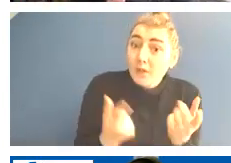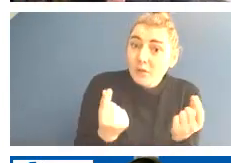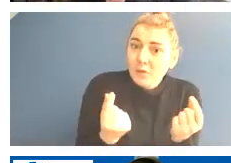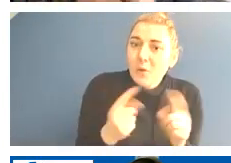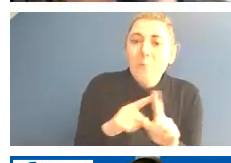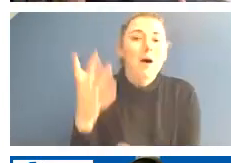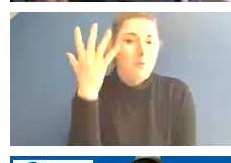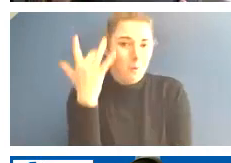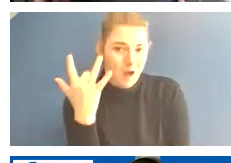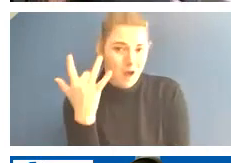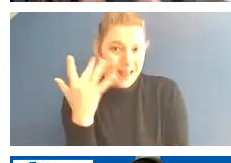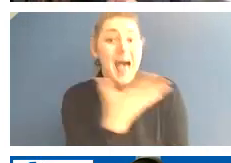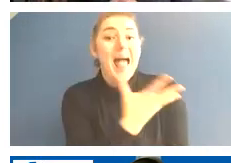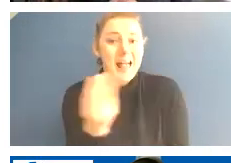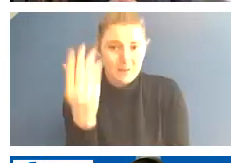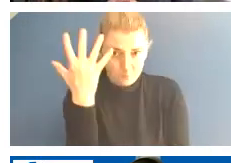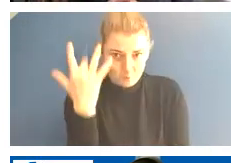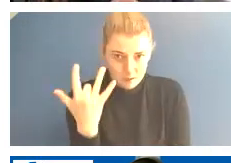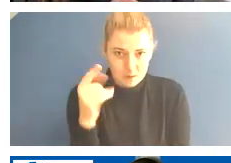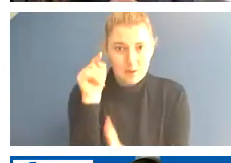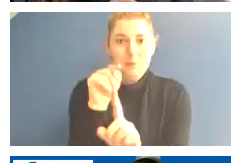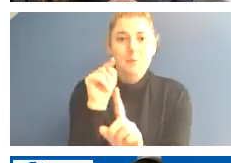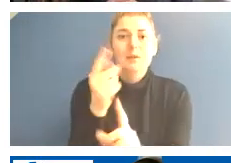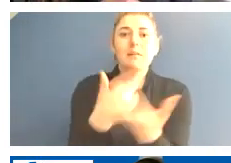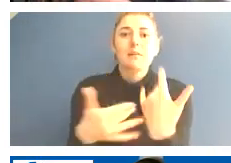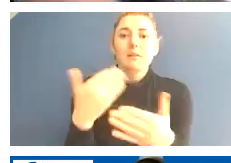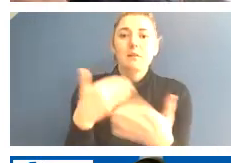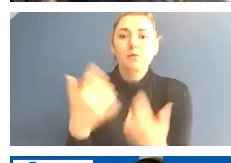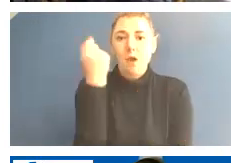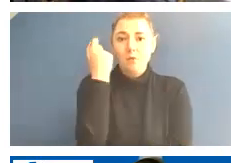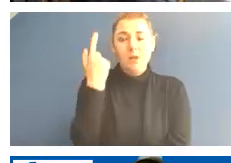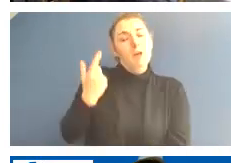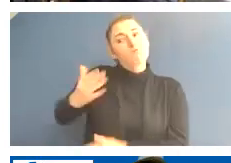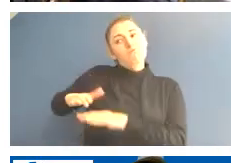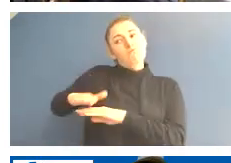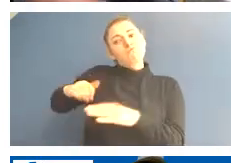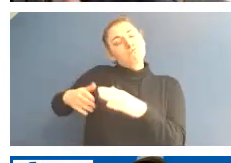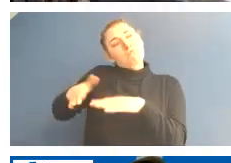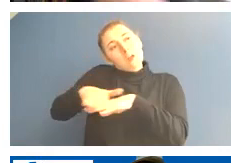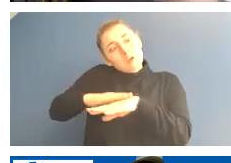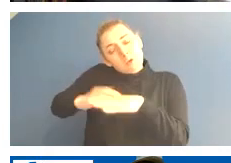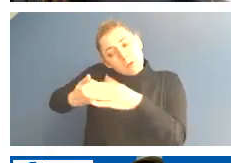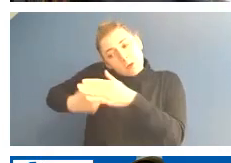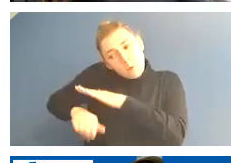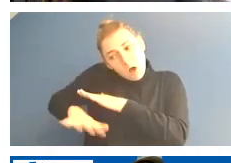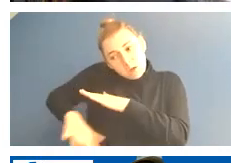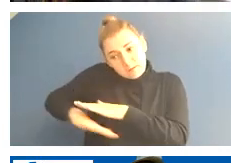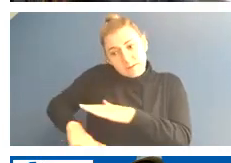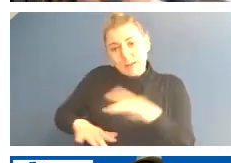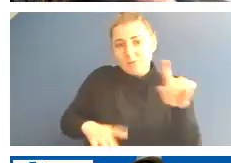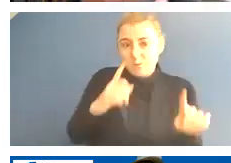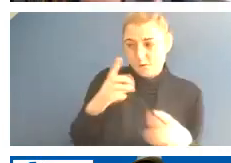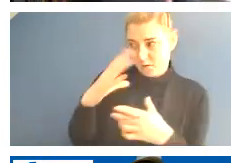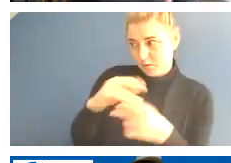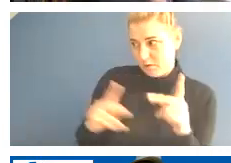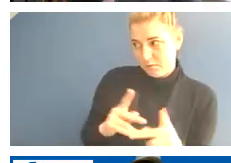place, because that's the sort of social understanding that is often missing. And no one likes to do things that